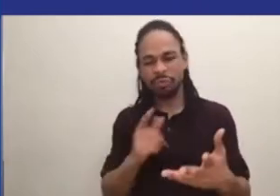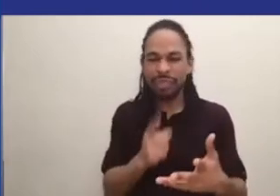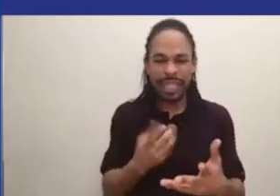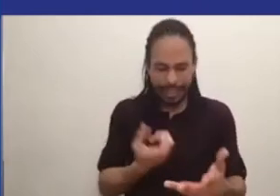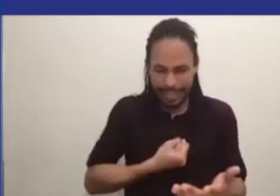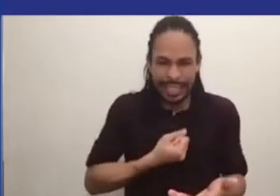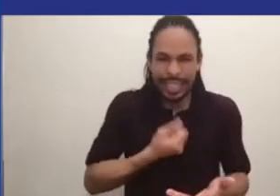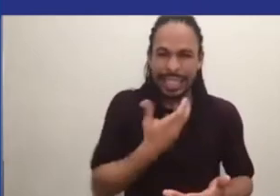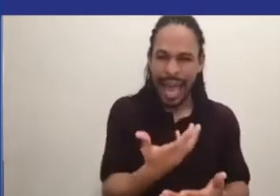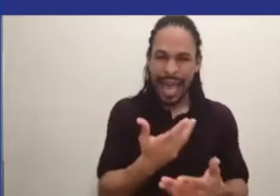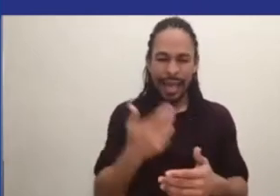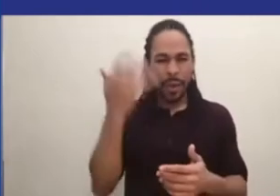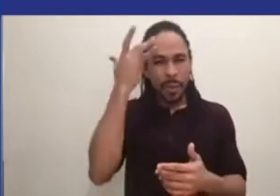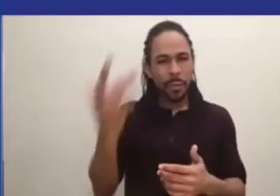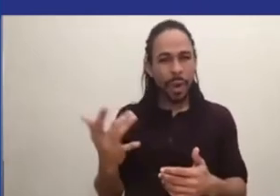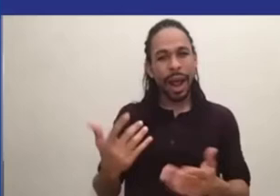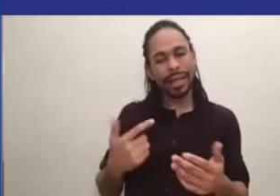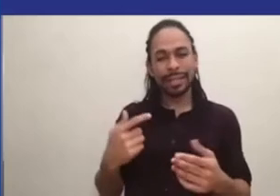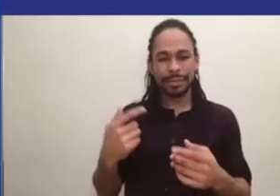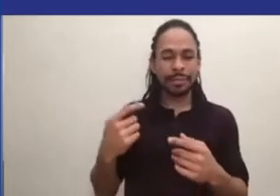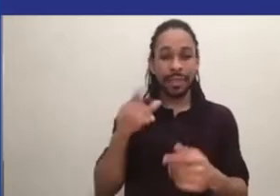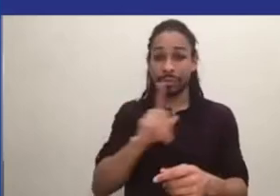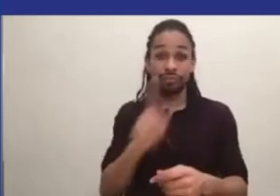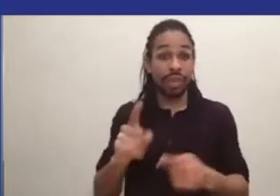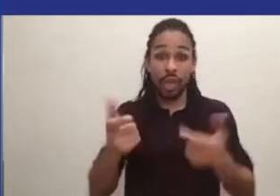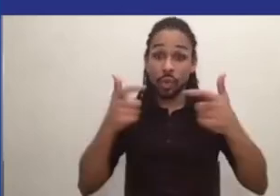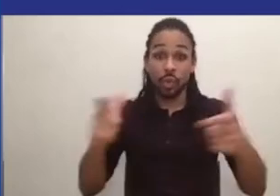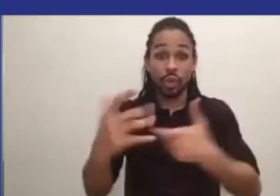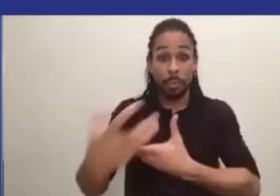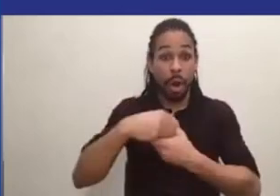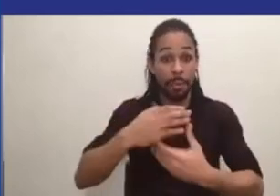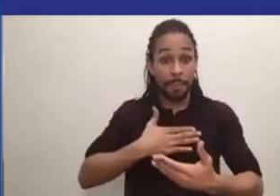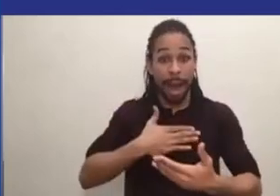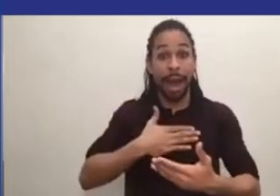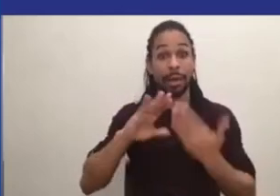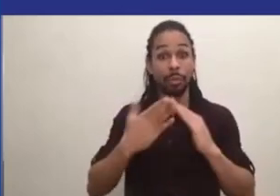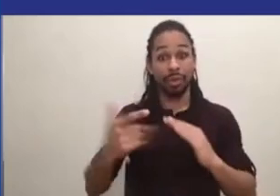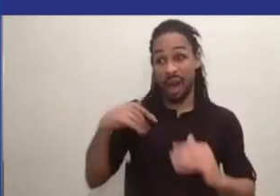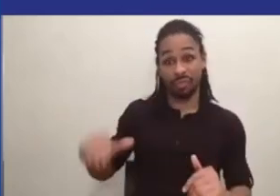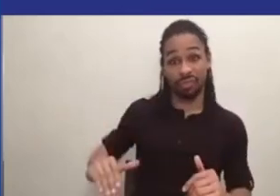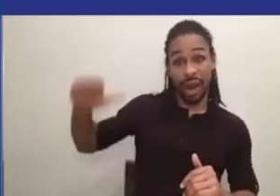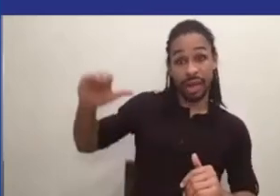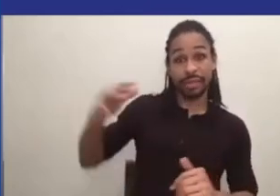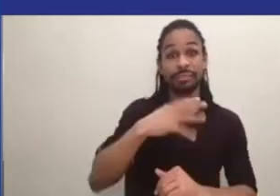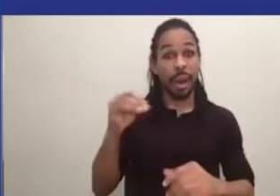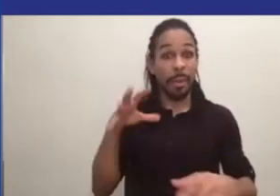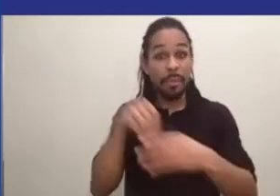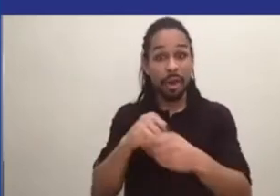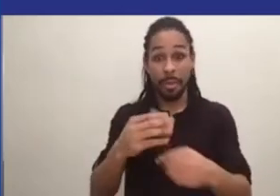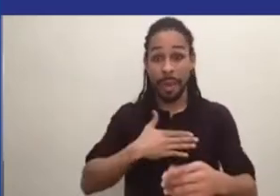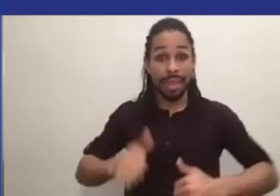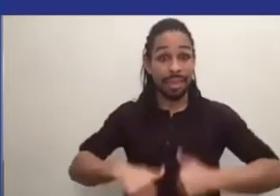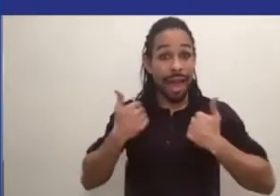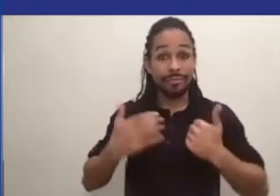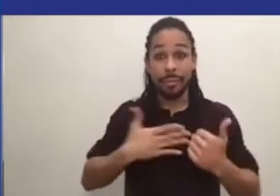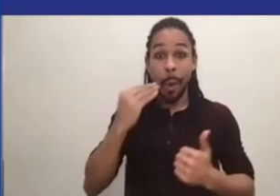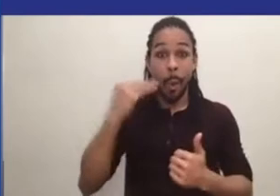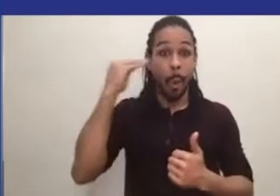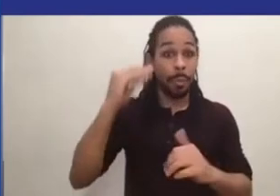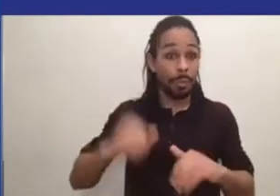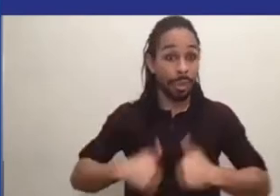of the community that I was raised in and such a part of life in itself, our home life.